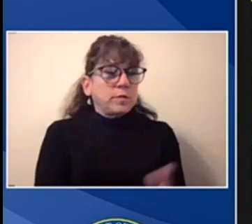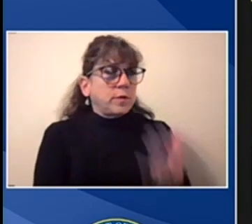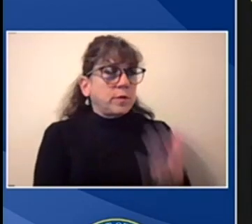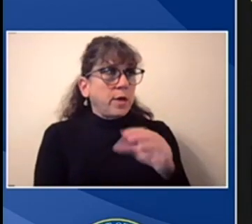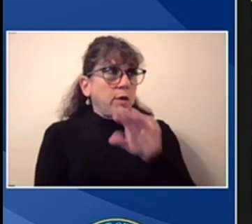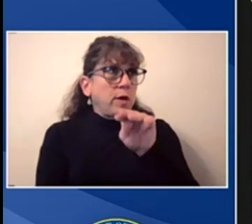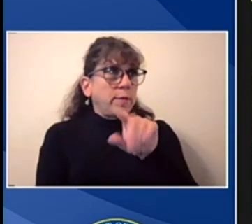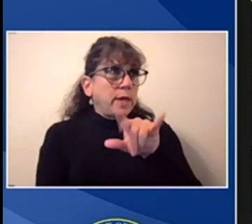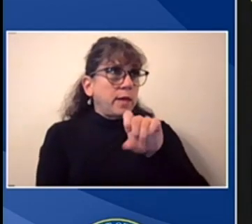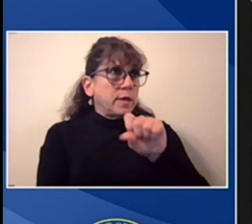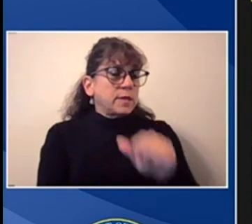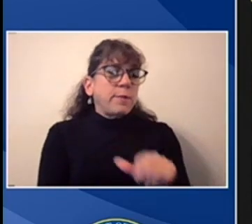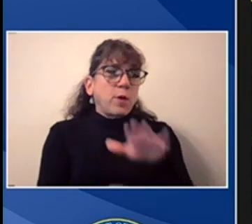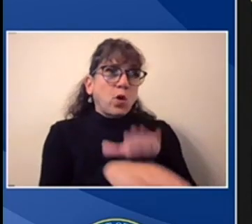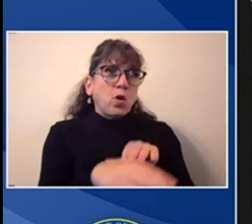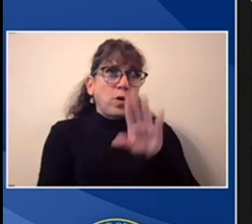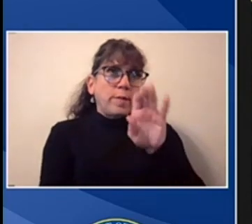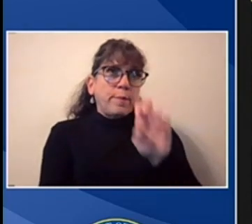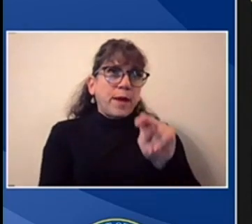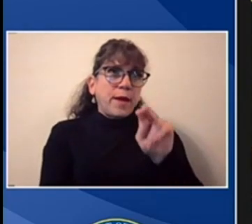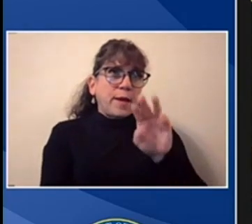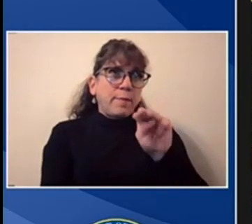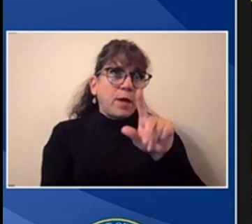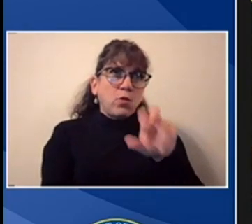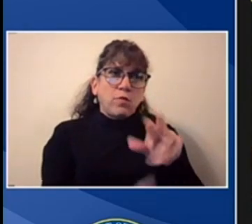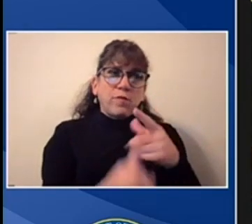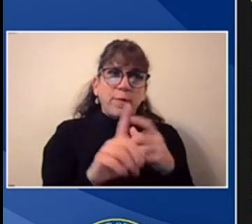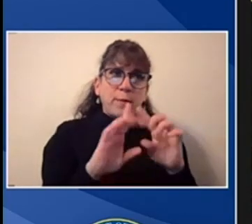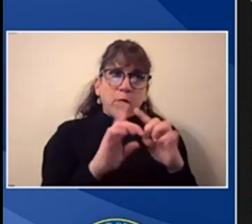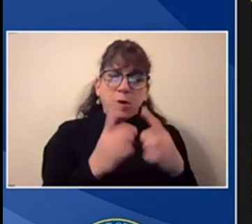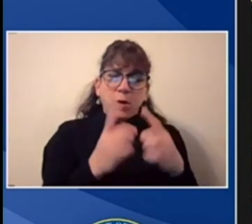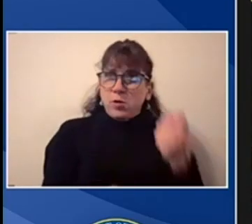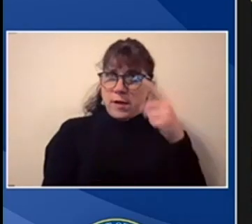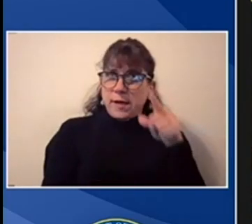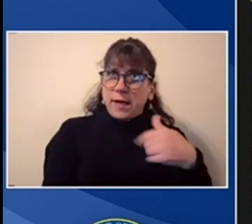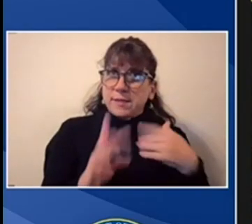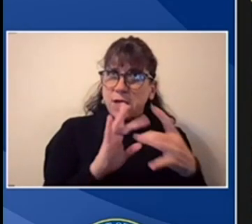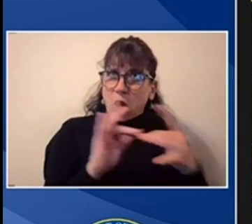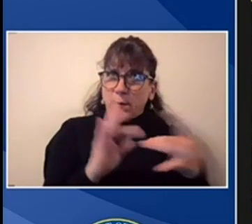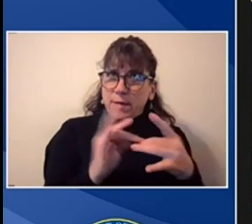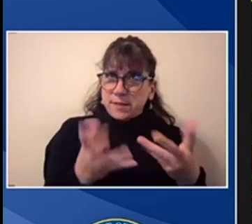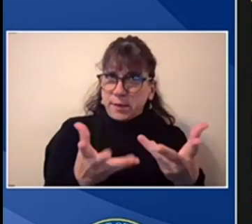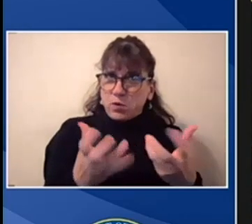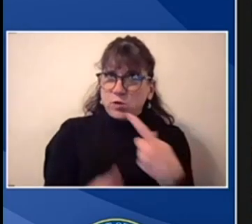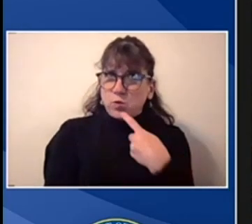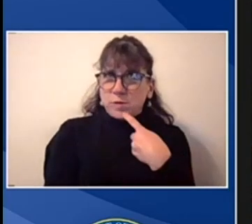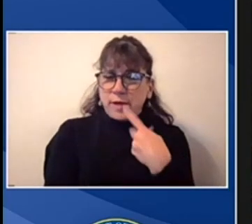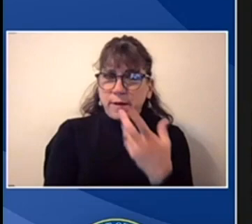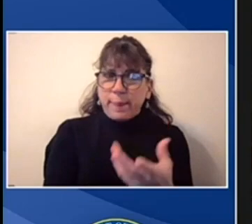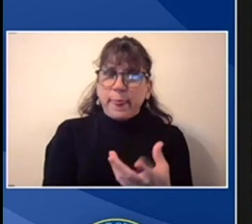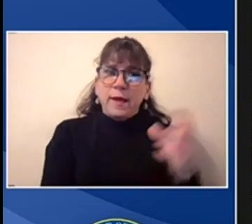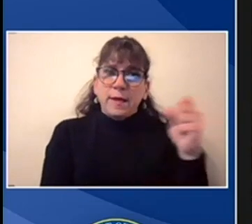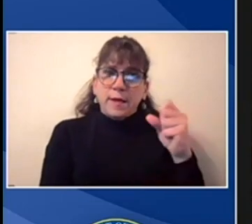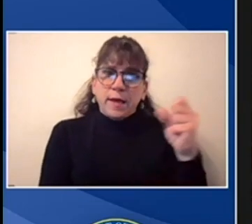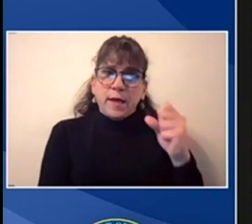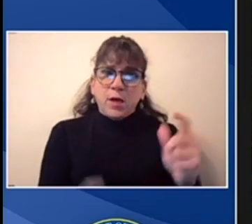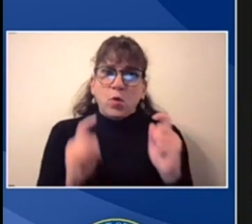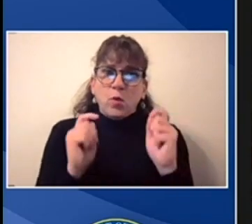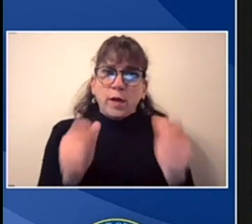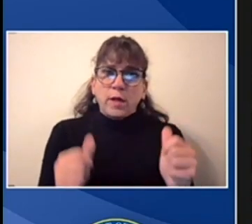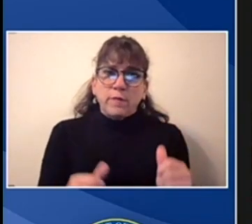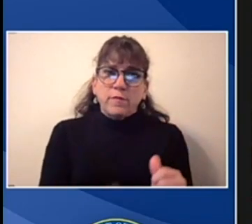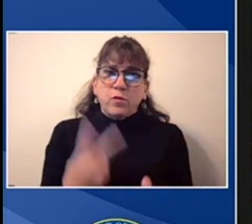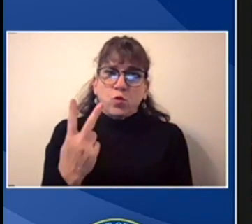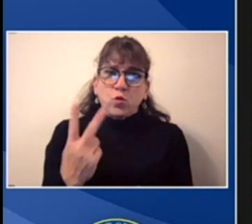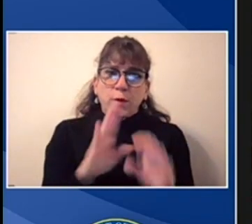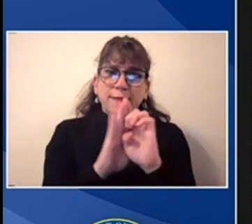going to call on Ben Miller from the department. I understand he has some comments he'd like to make. Yeah, just quickly on the two